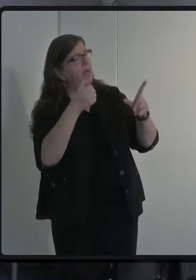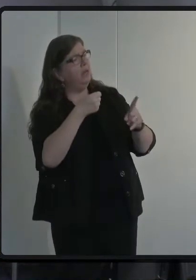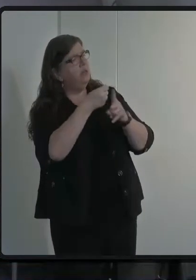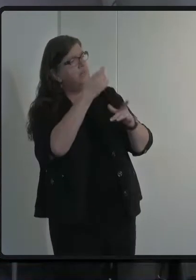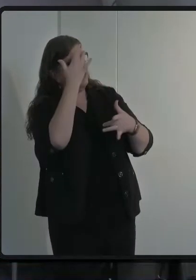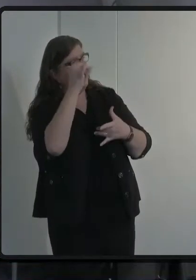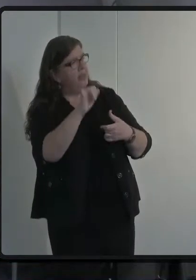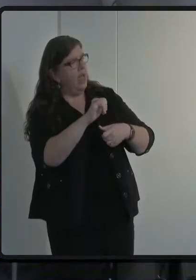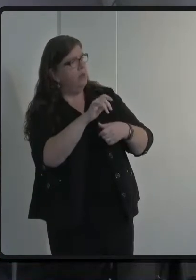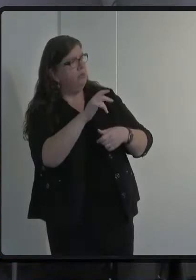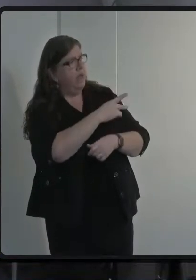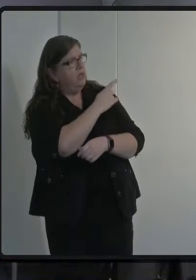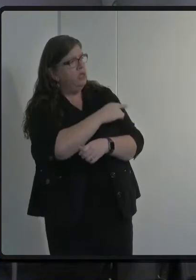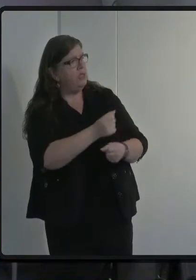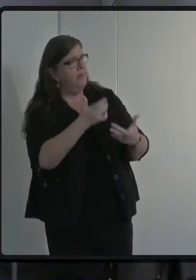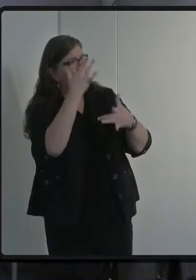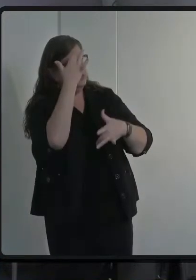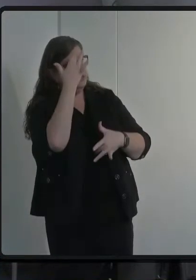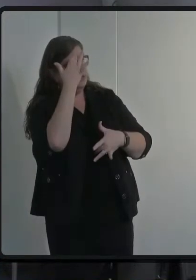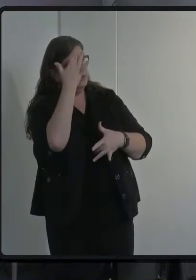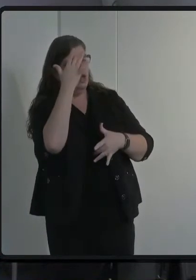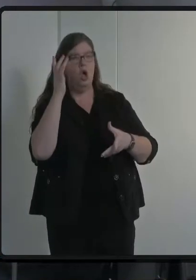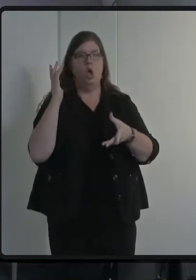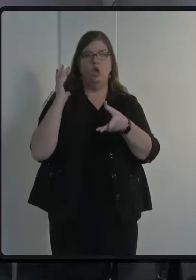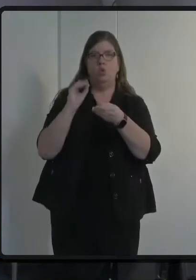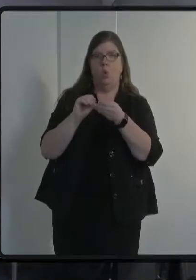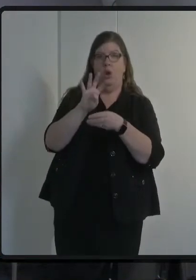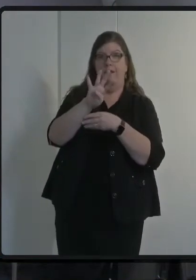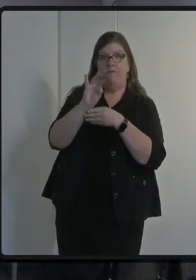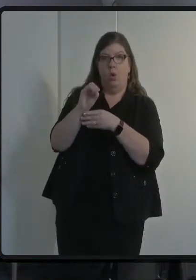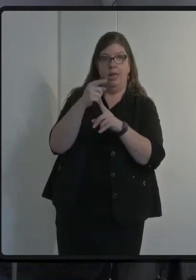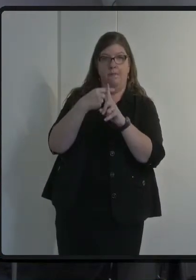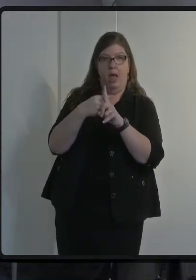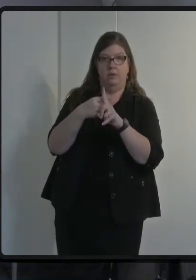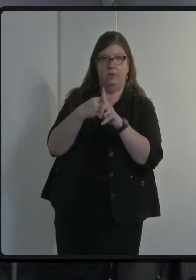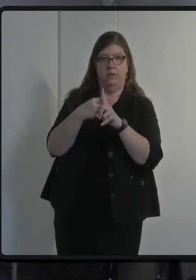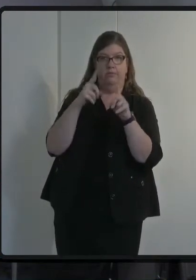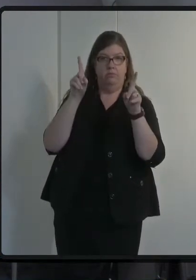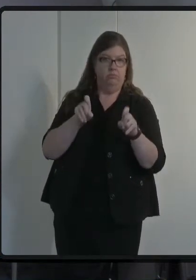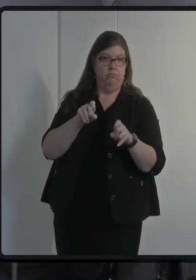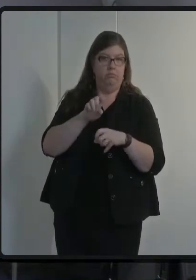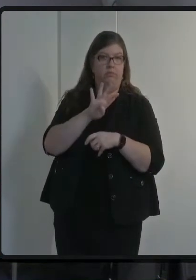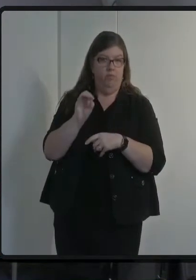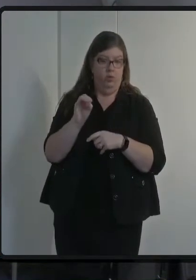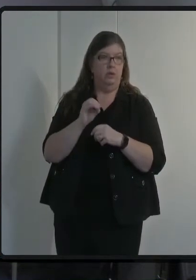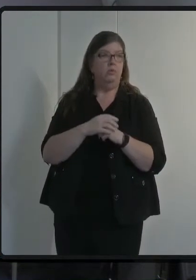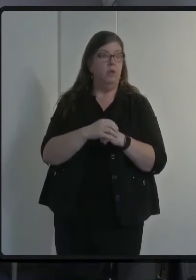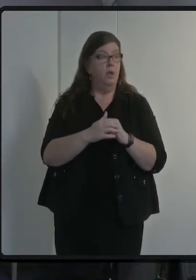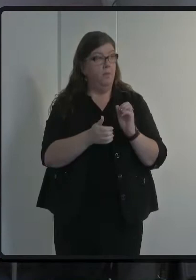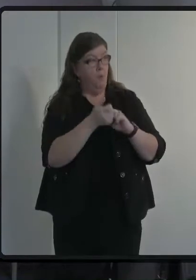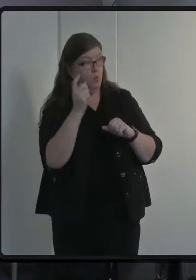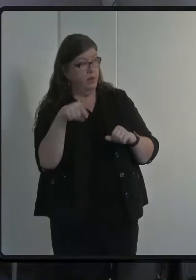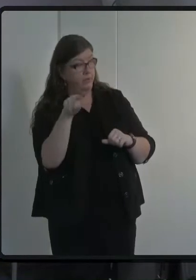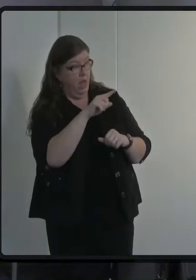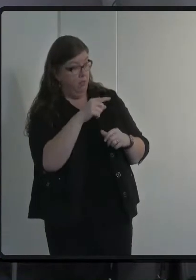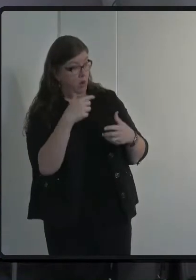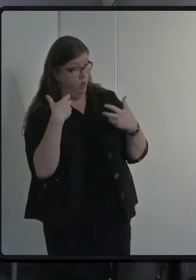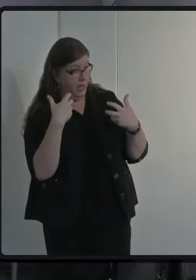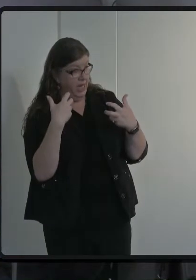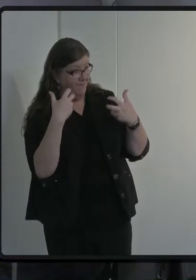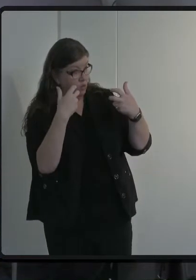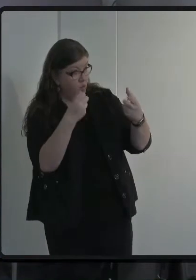week or so? There were a total of 40 positive cases. And are most of them recovering,